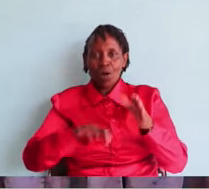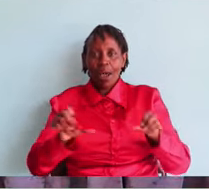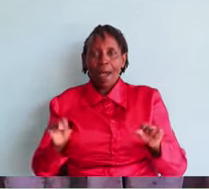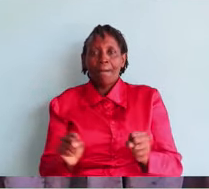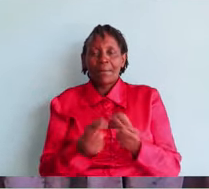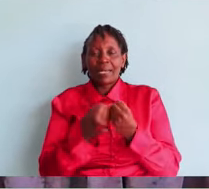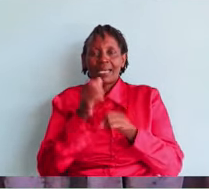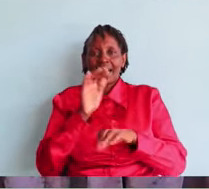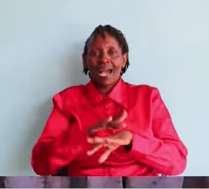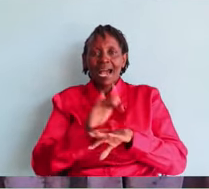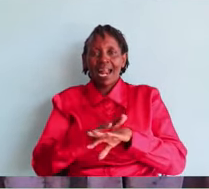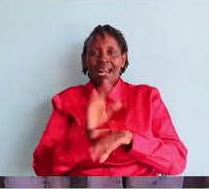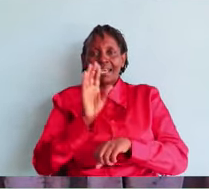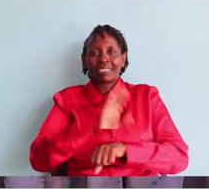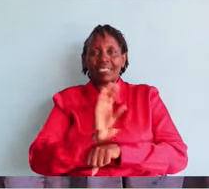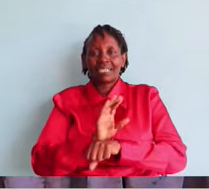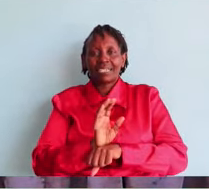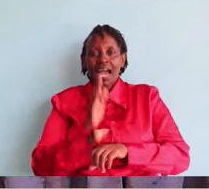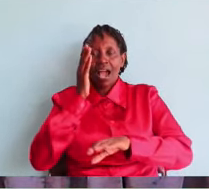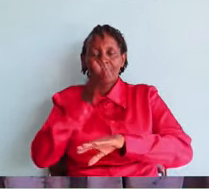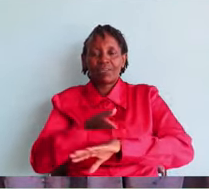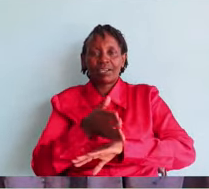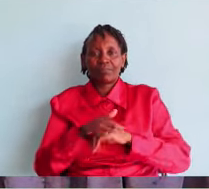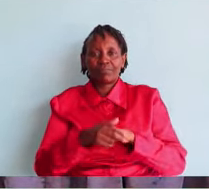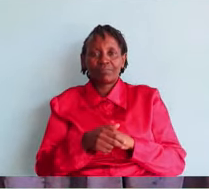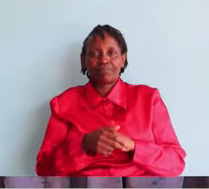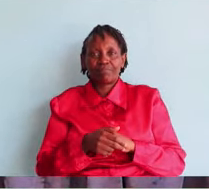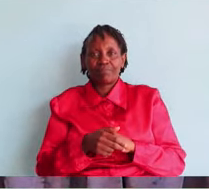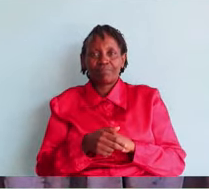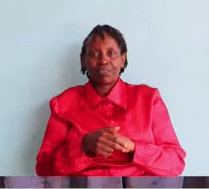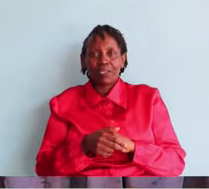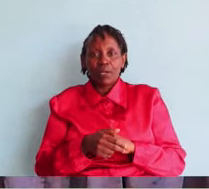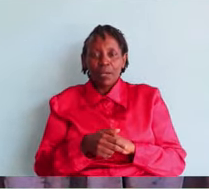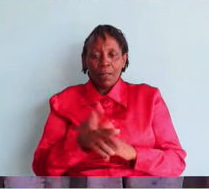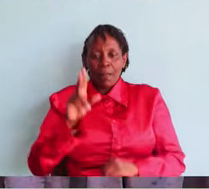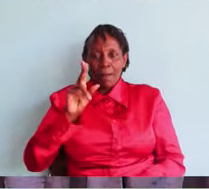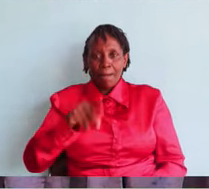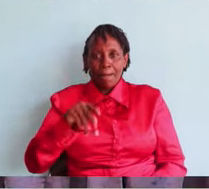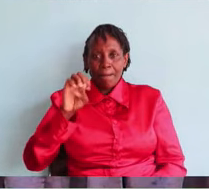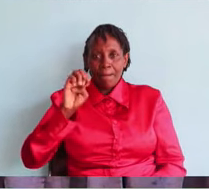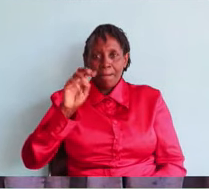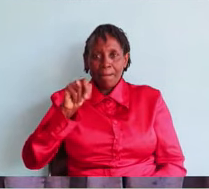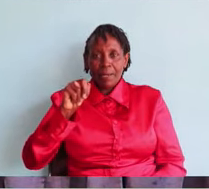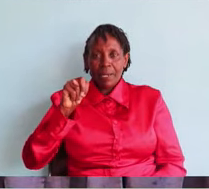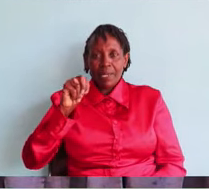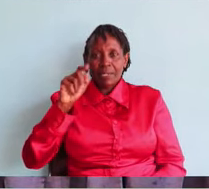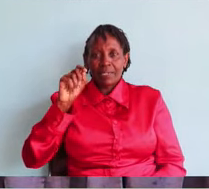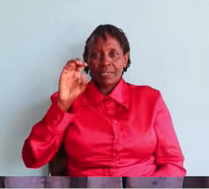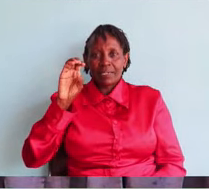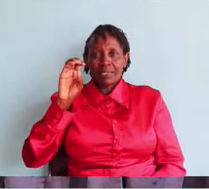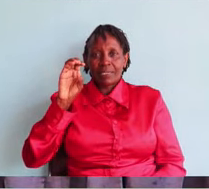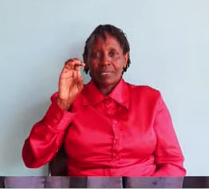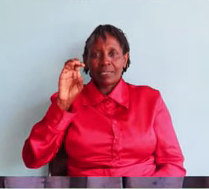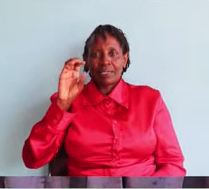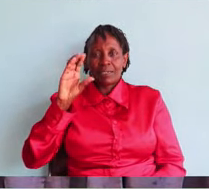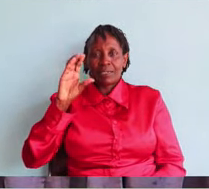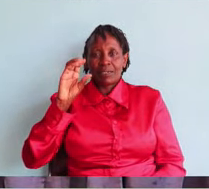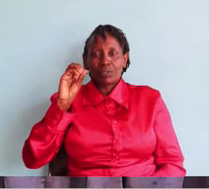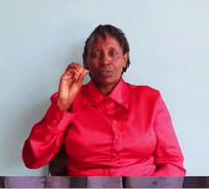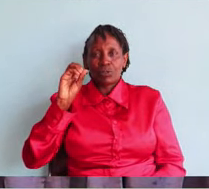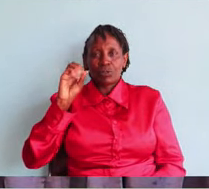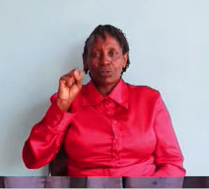early church just after the Pentecost and the time Apostle Peter preached and